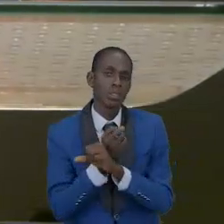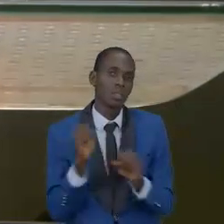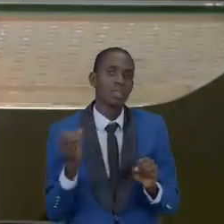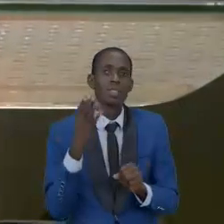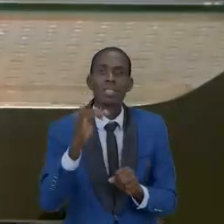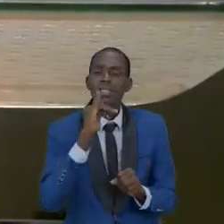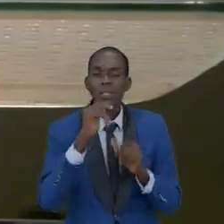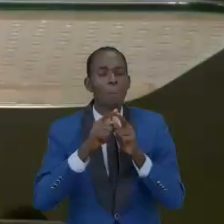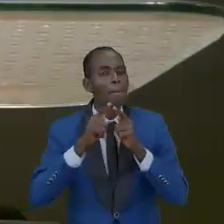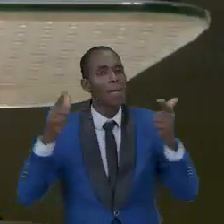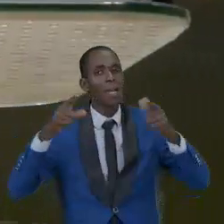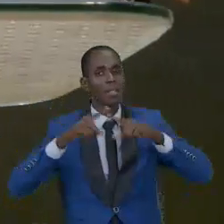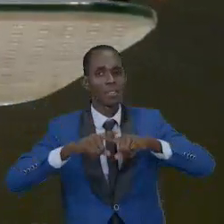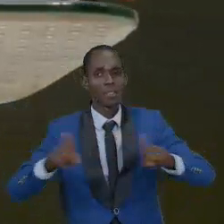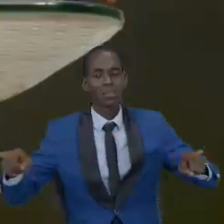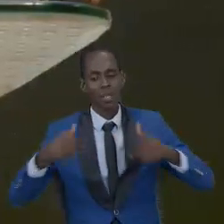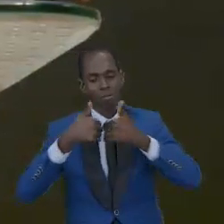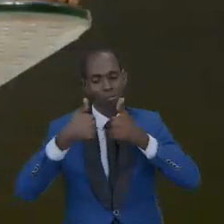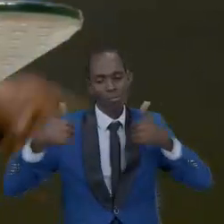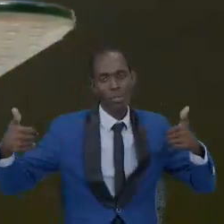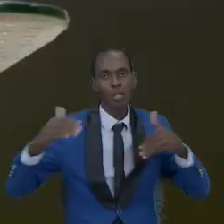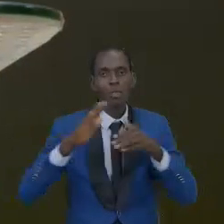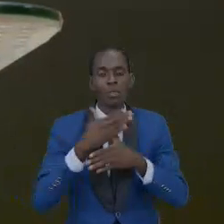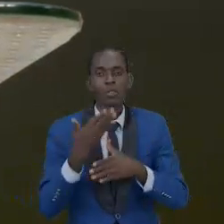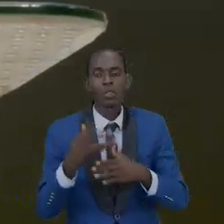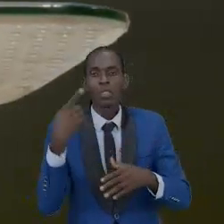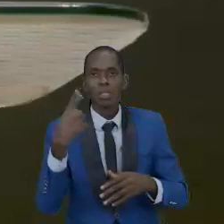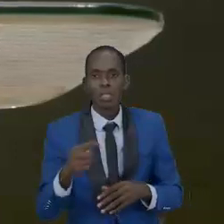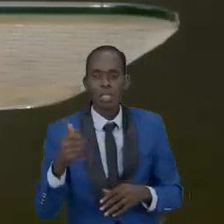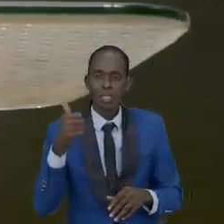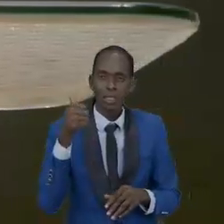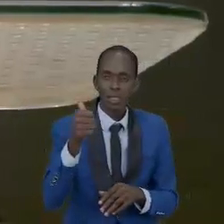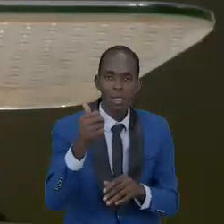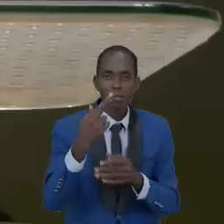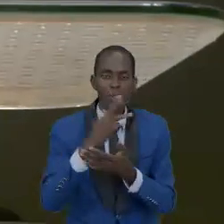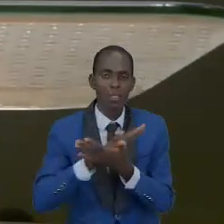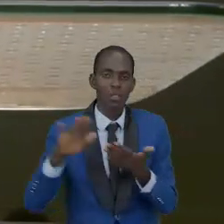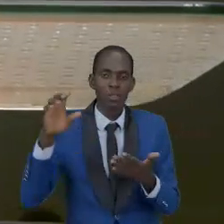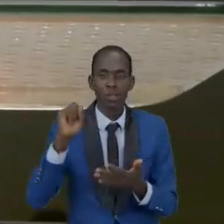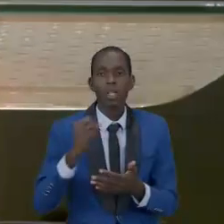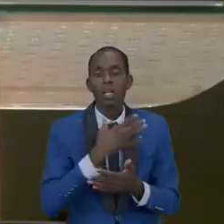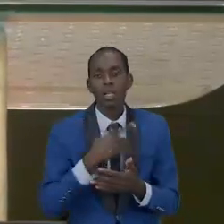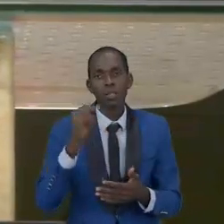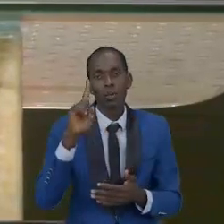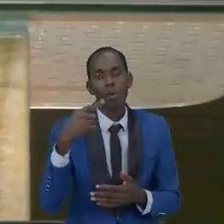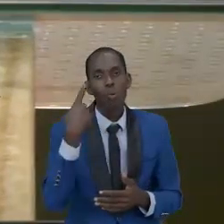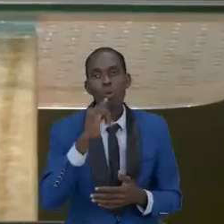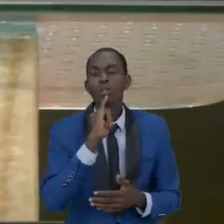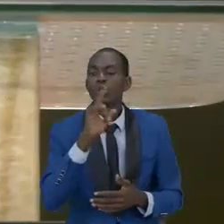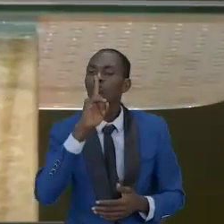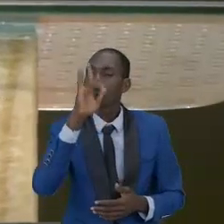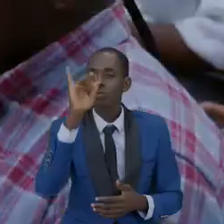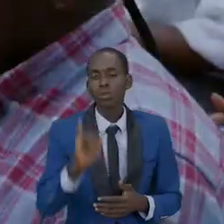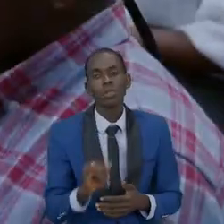gulf between the self-righteous and the one who is truly godly. Look at